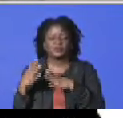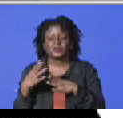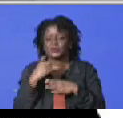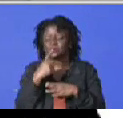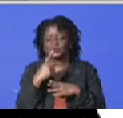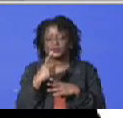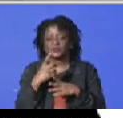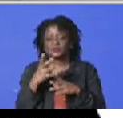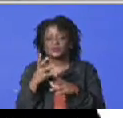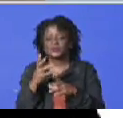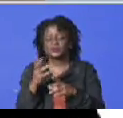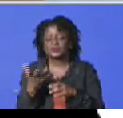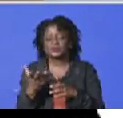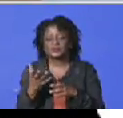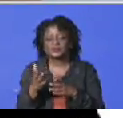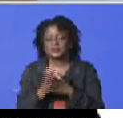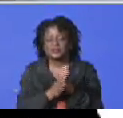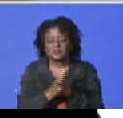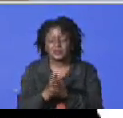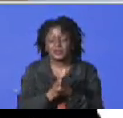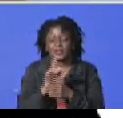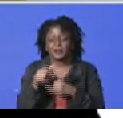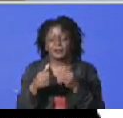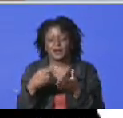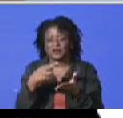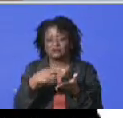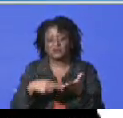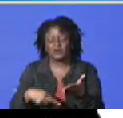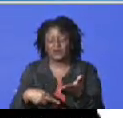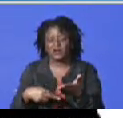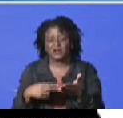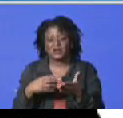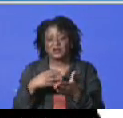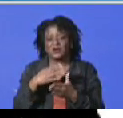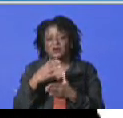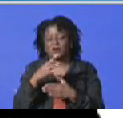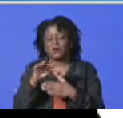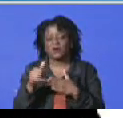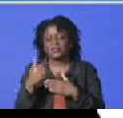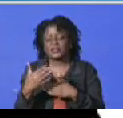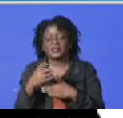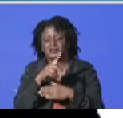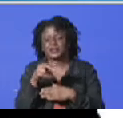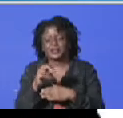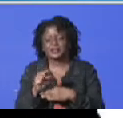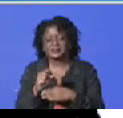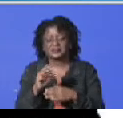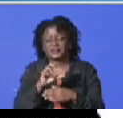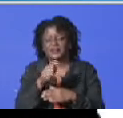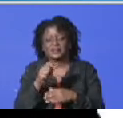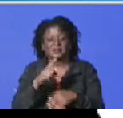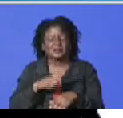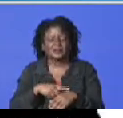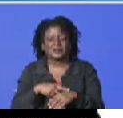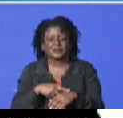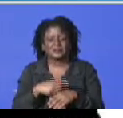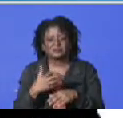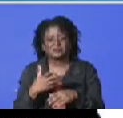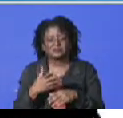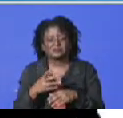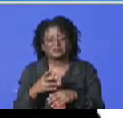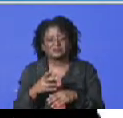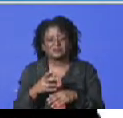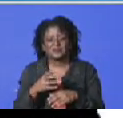of recording all things said and us. Any type of industrial actions y'all had, I had. Mm-hmm. I mean,